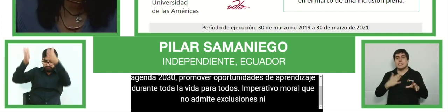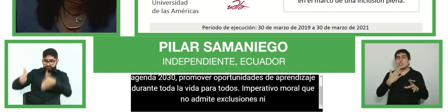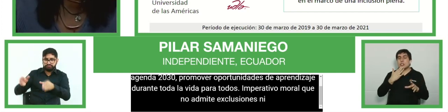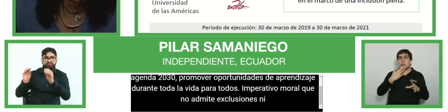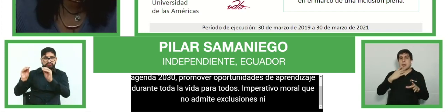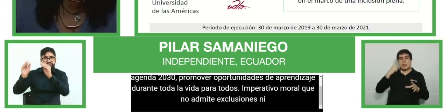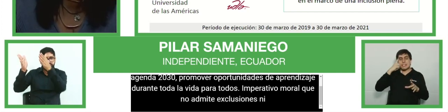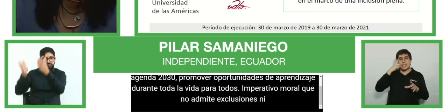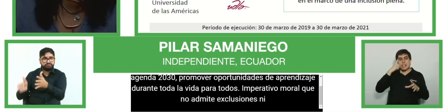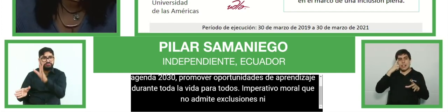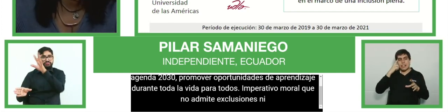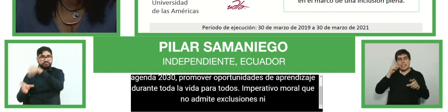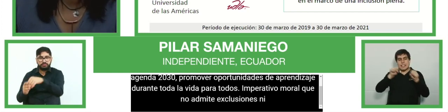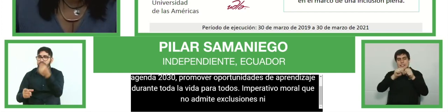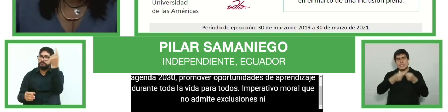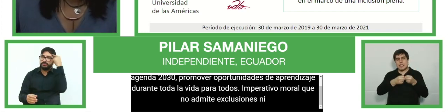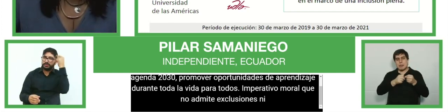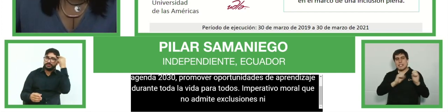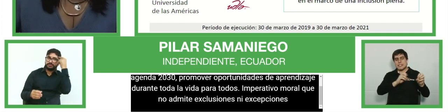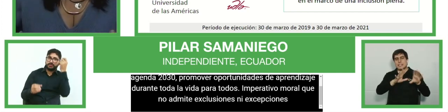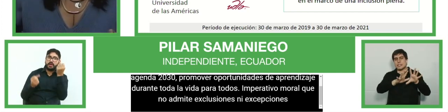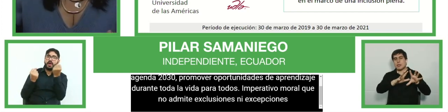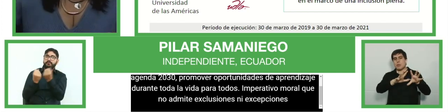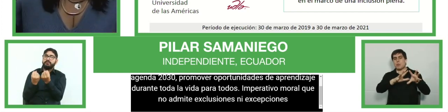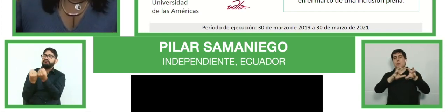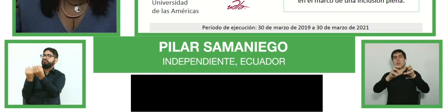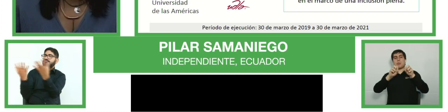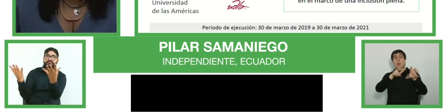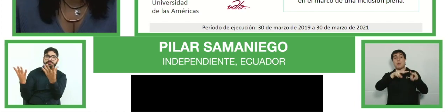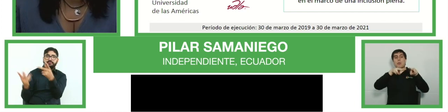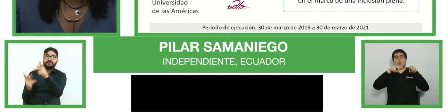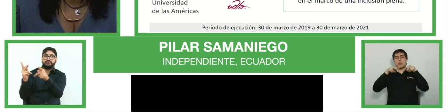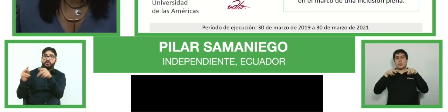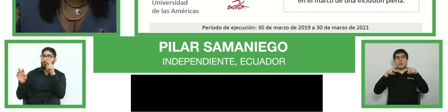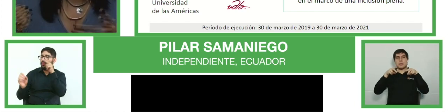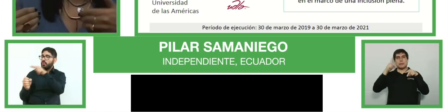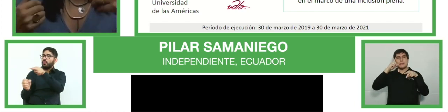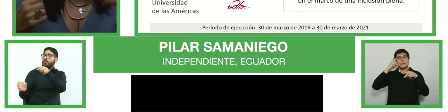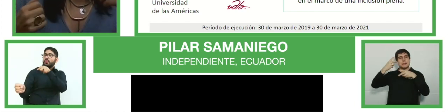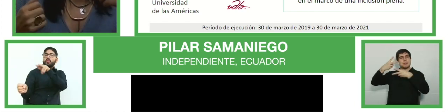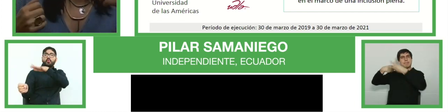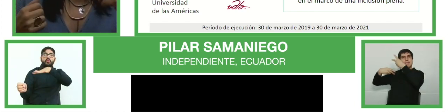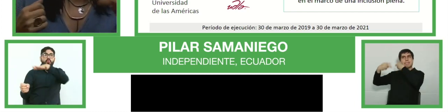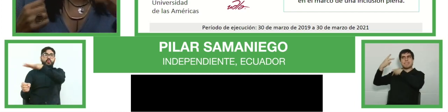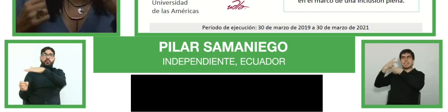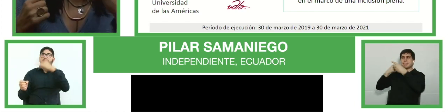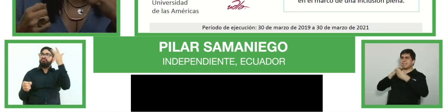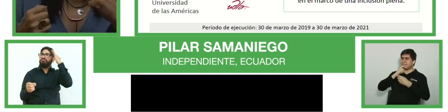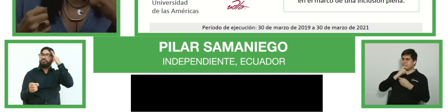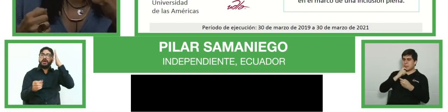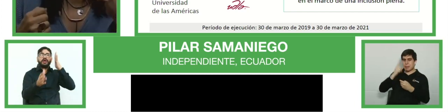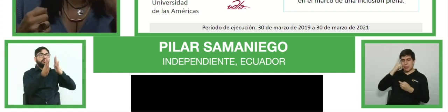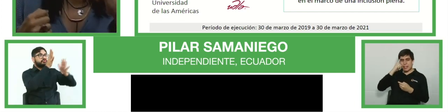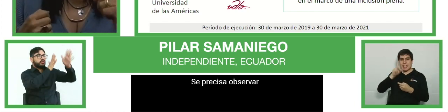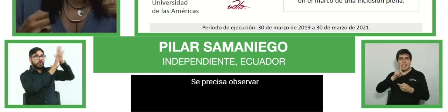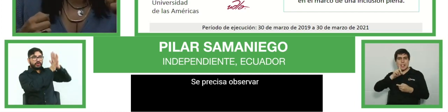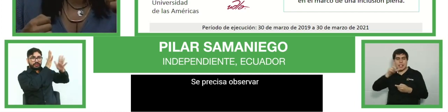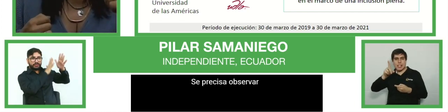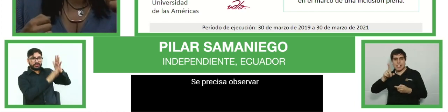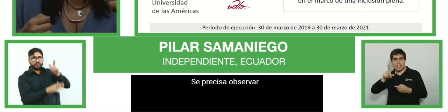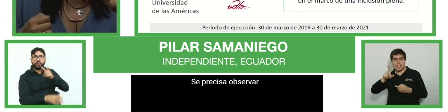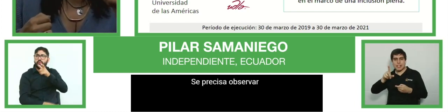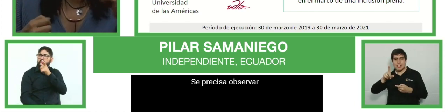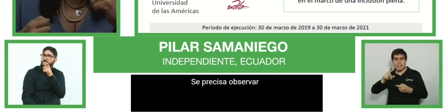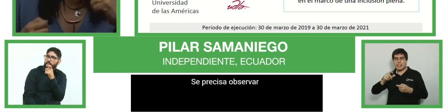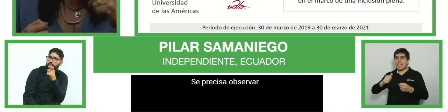to watch in retrospective in order to identify who were left behind. And take note of